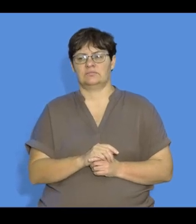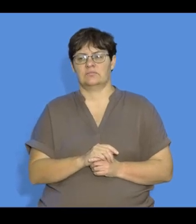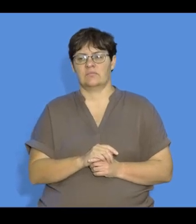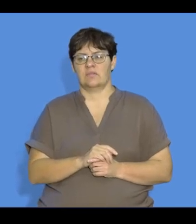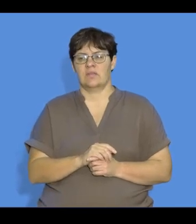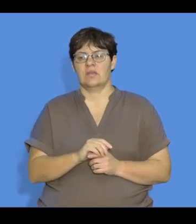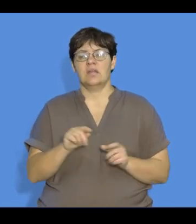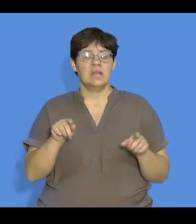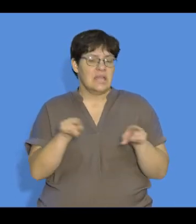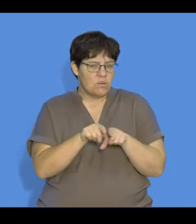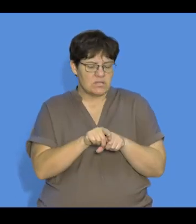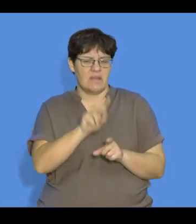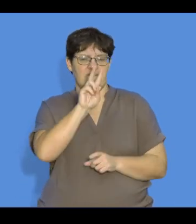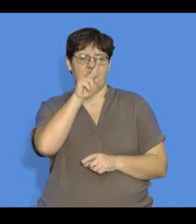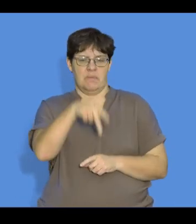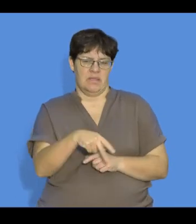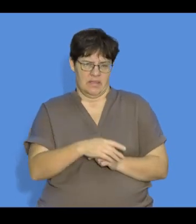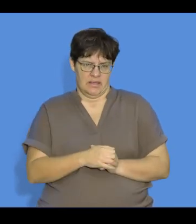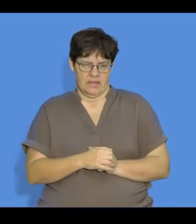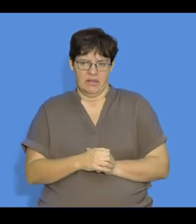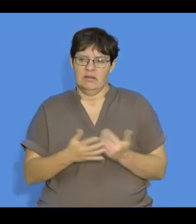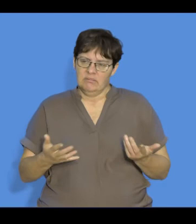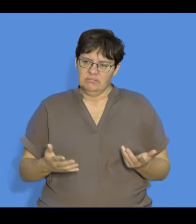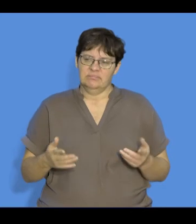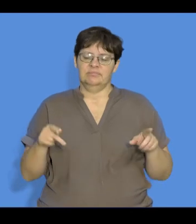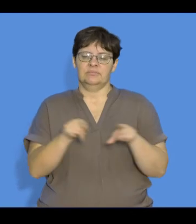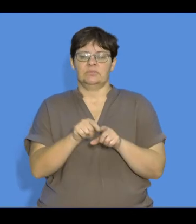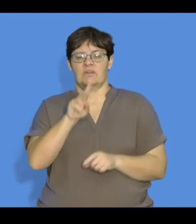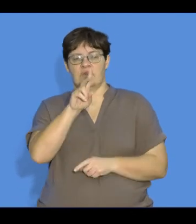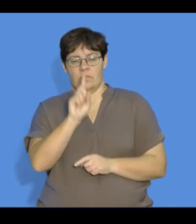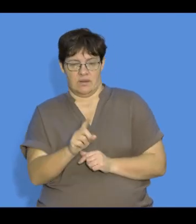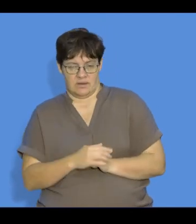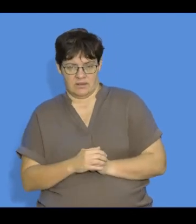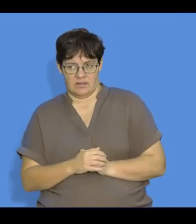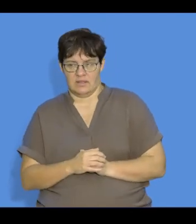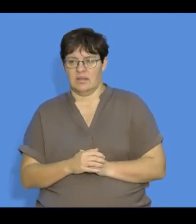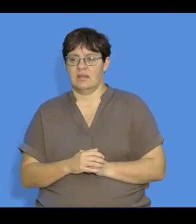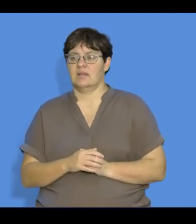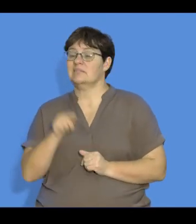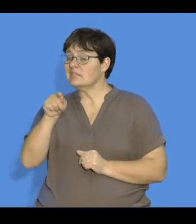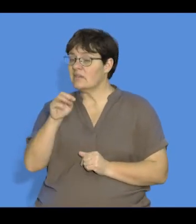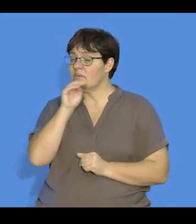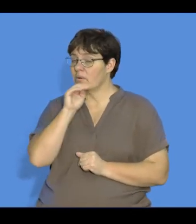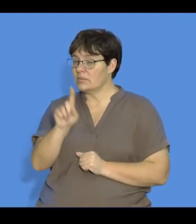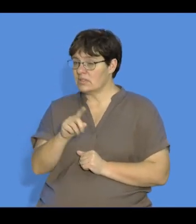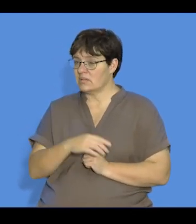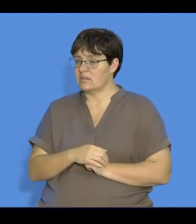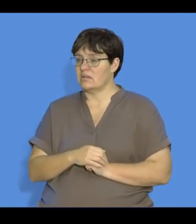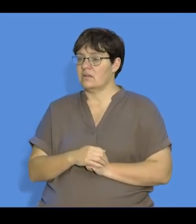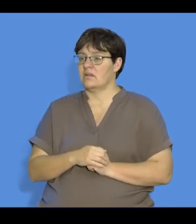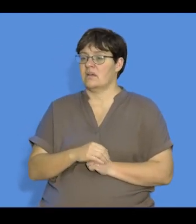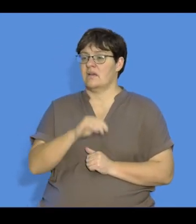to V parallel. Okay, so it measures V parallel, which is actually voltage across the 4